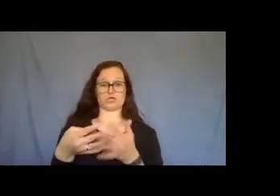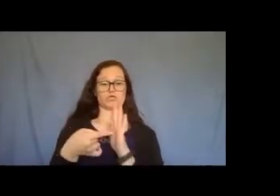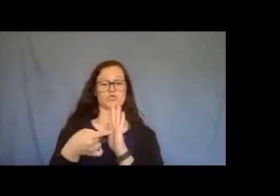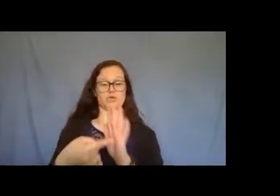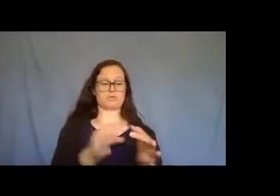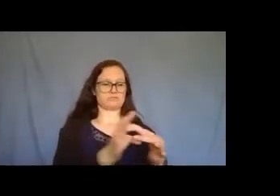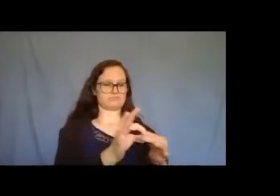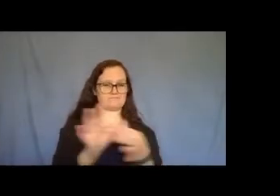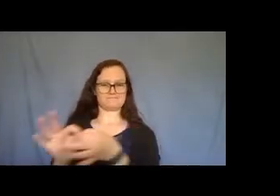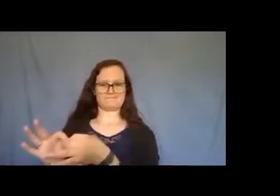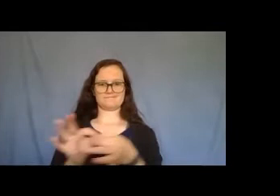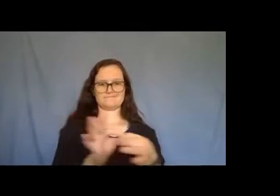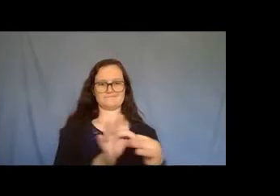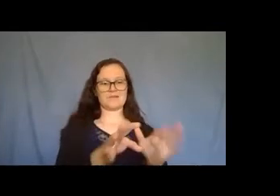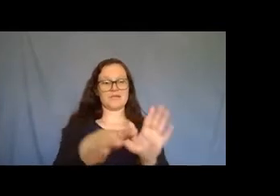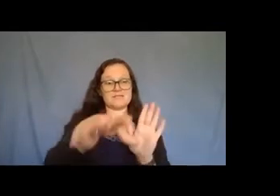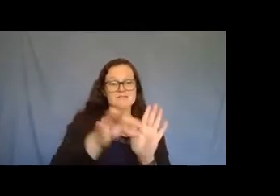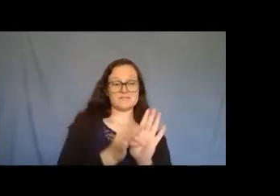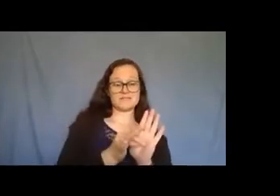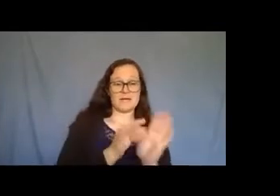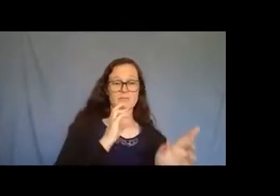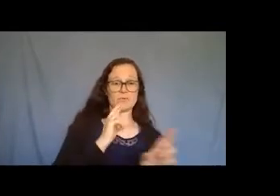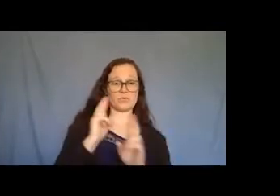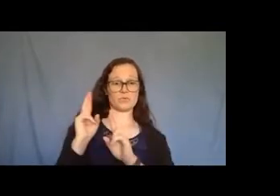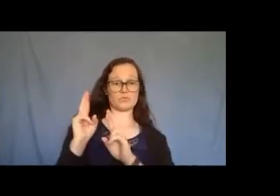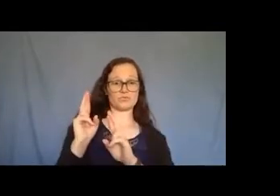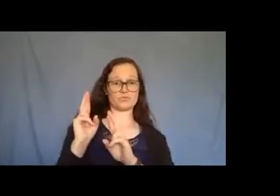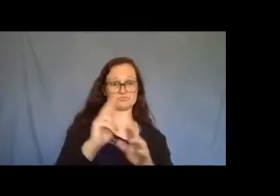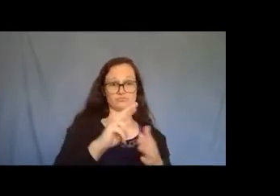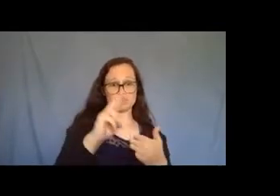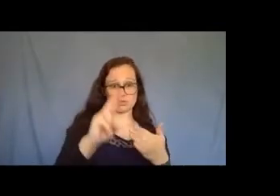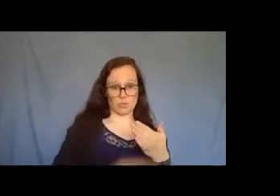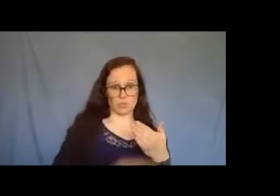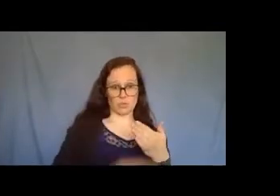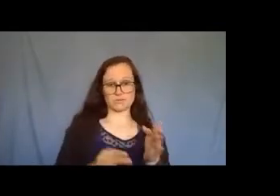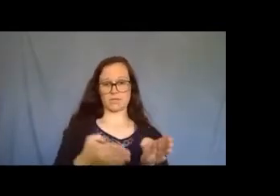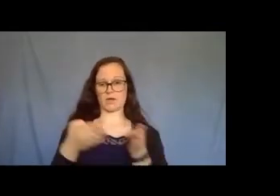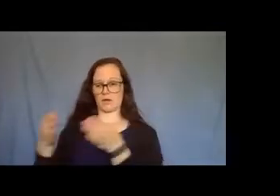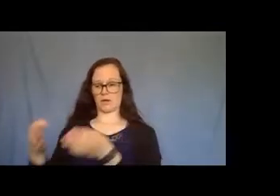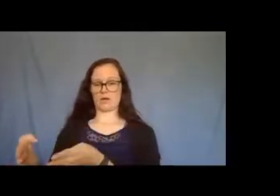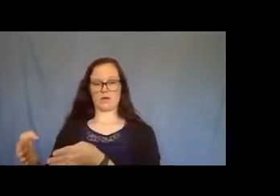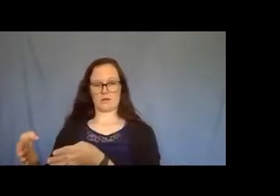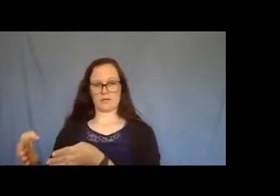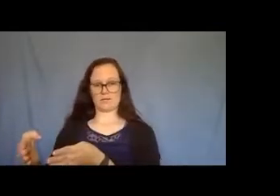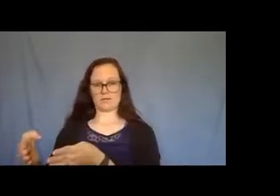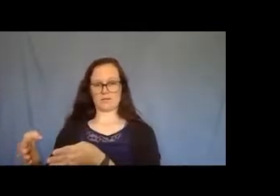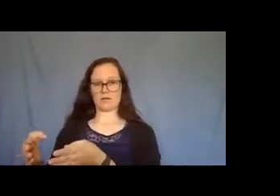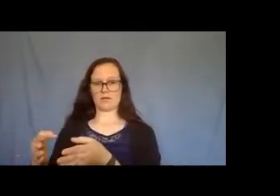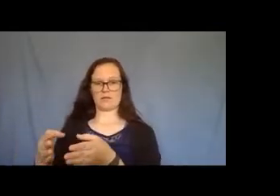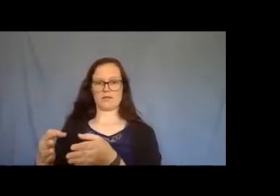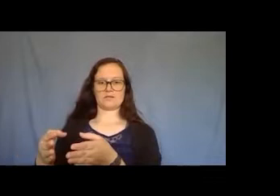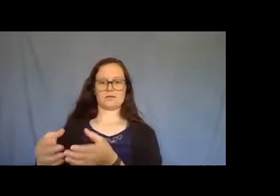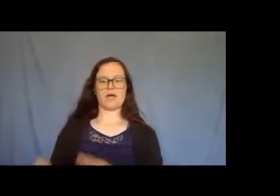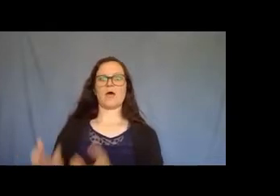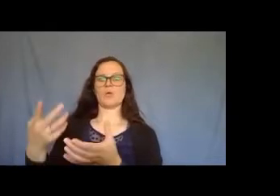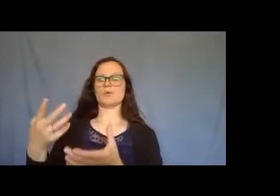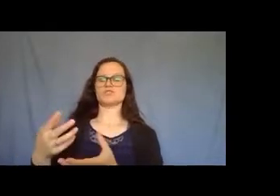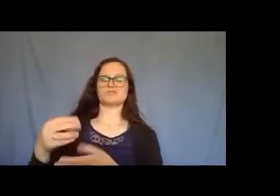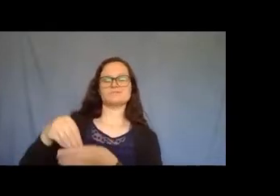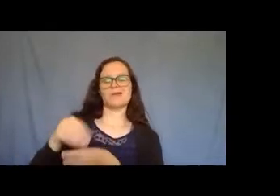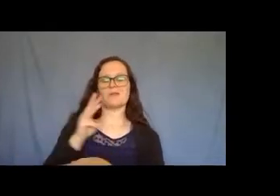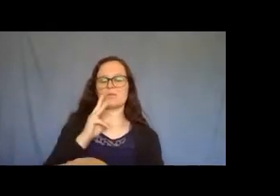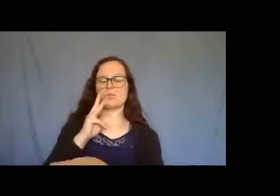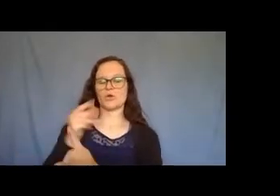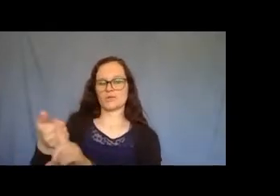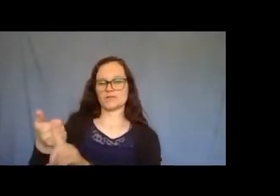sample results and discharge from pre-Gold King on the left and post-Gold King on the right. And the